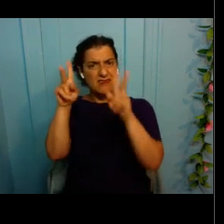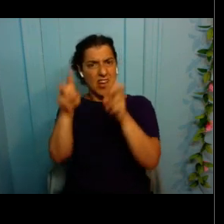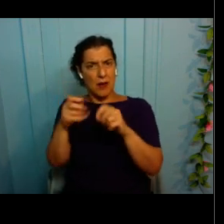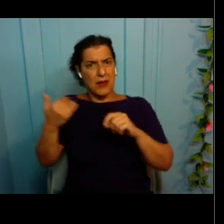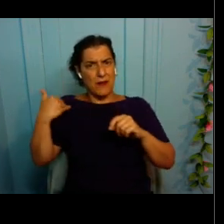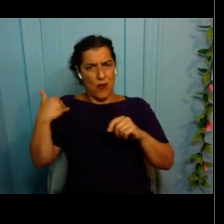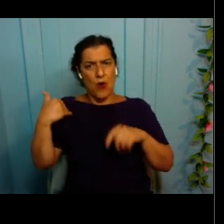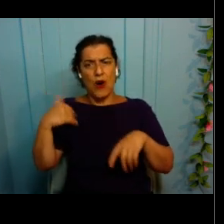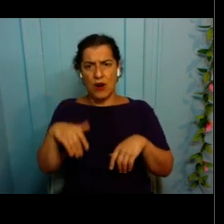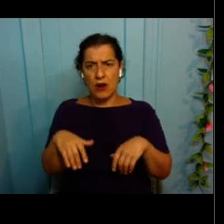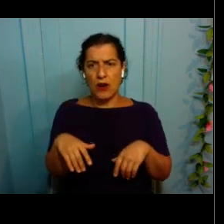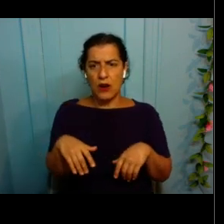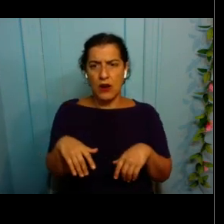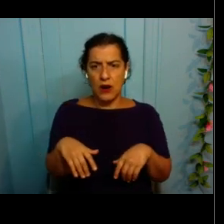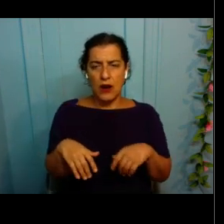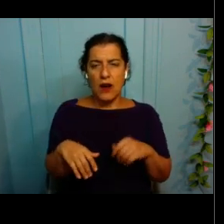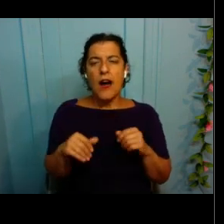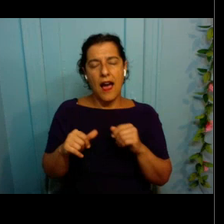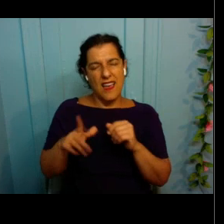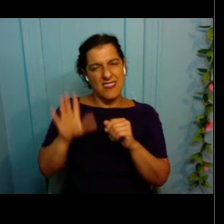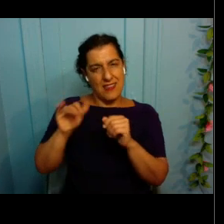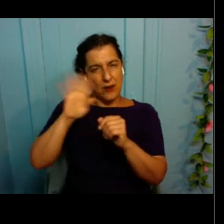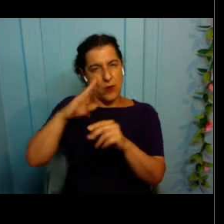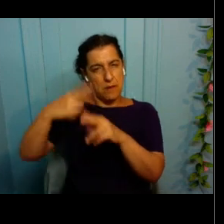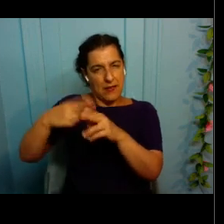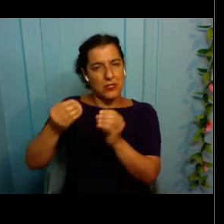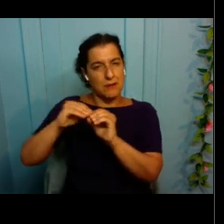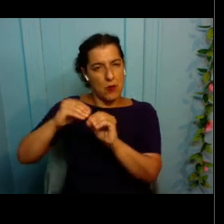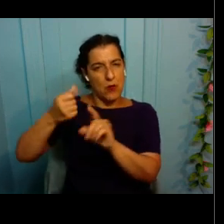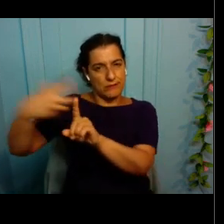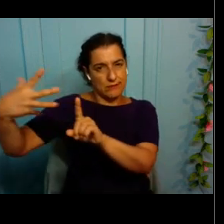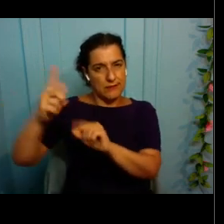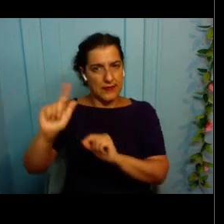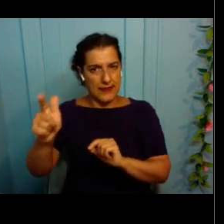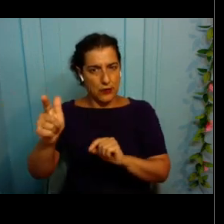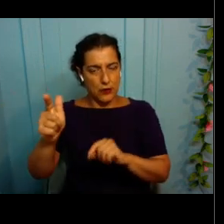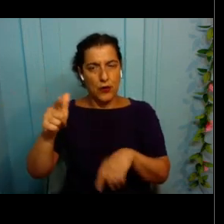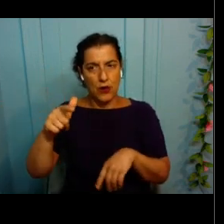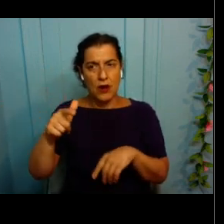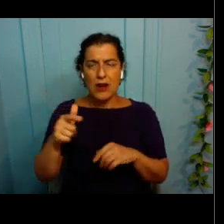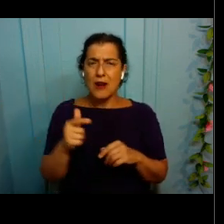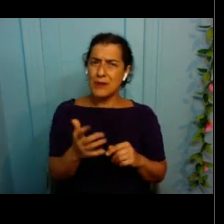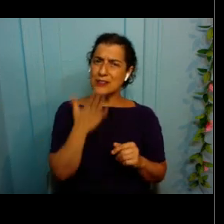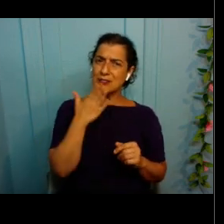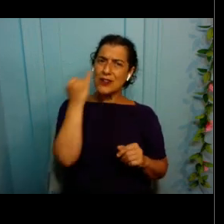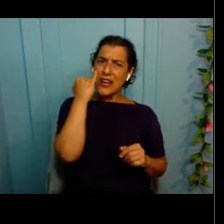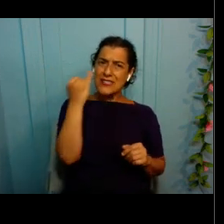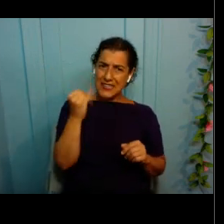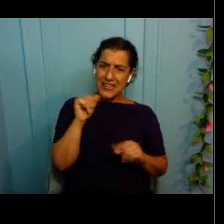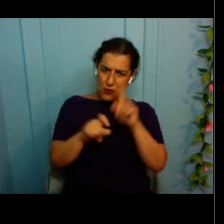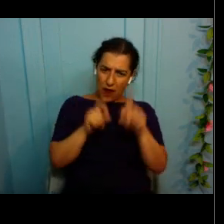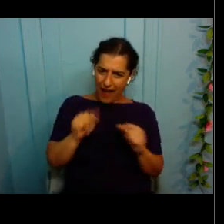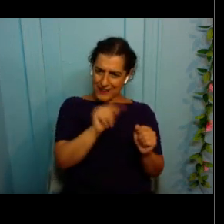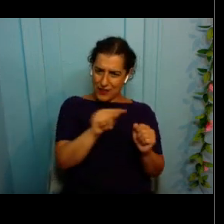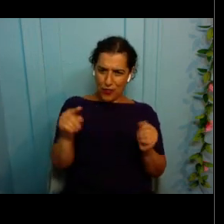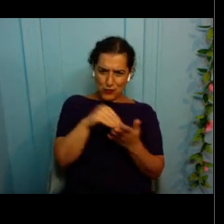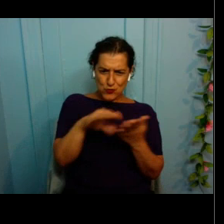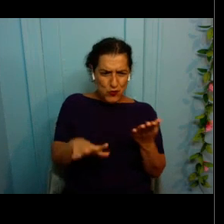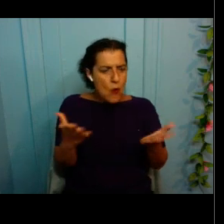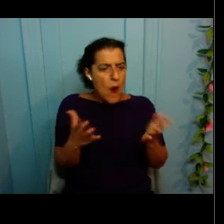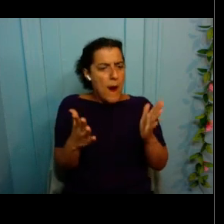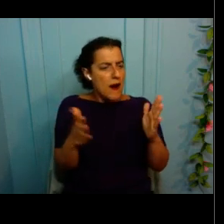about a little bit about this a little bit later, but it's a really good idea to ask your students these questions, right? Like, what is the most